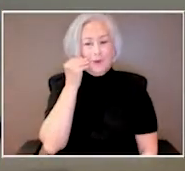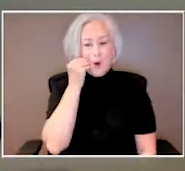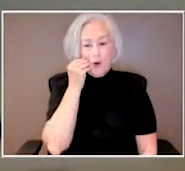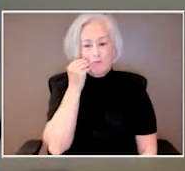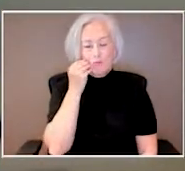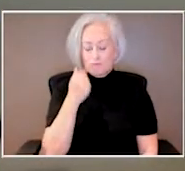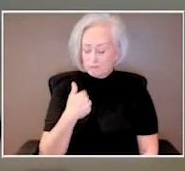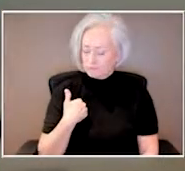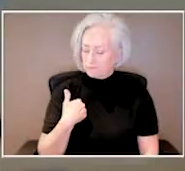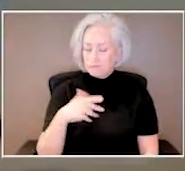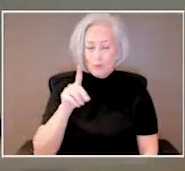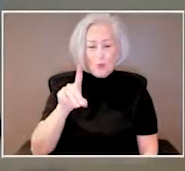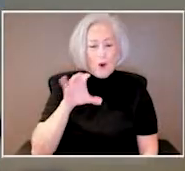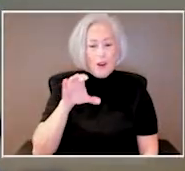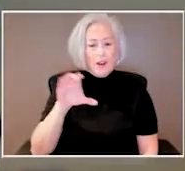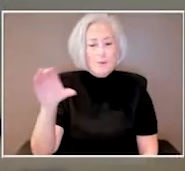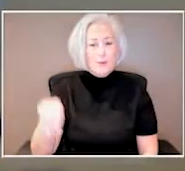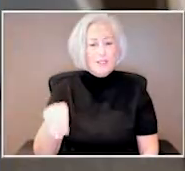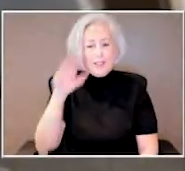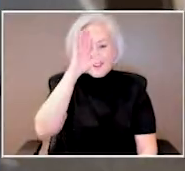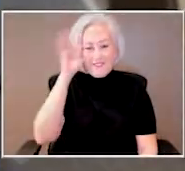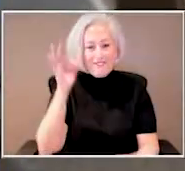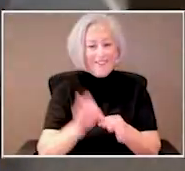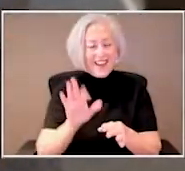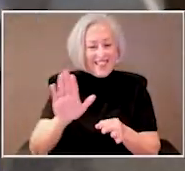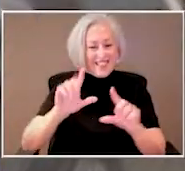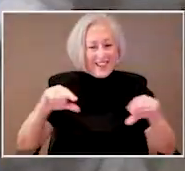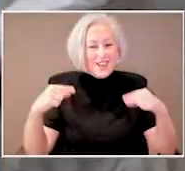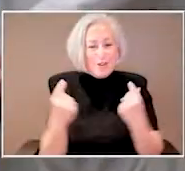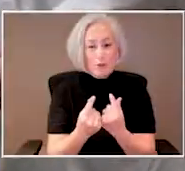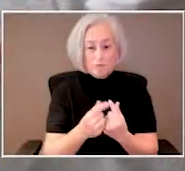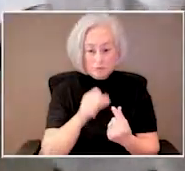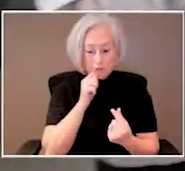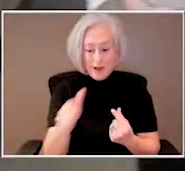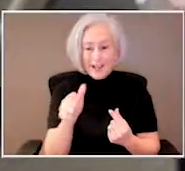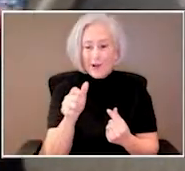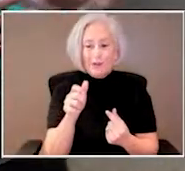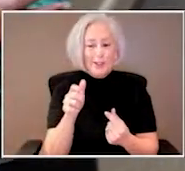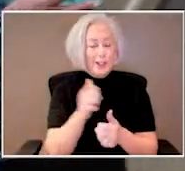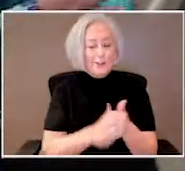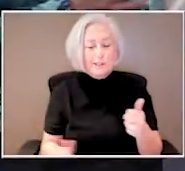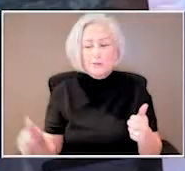So, no, I don't need to go any further. They're in my backyard.